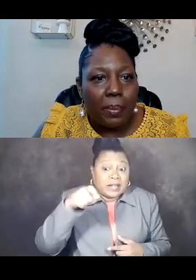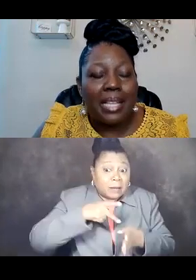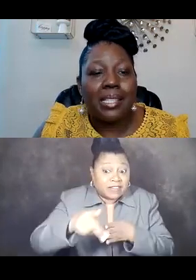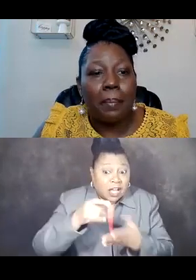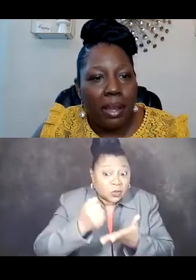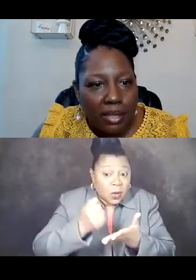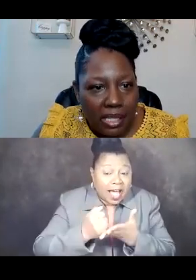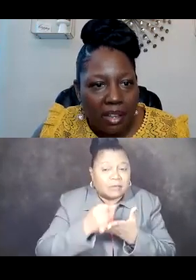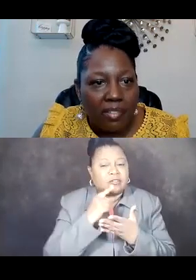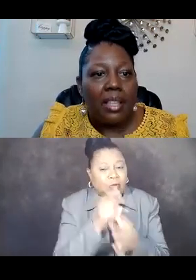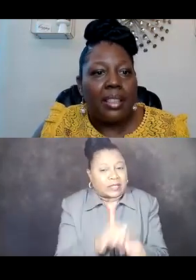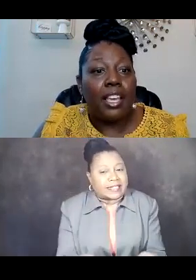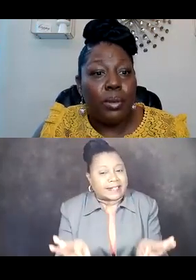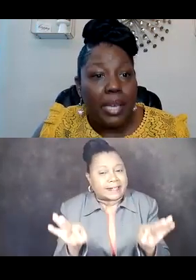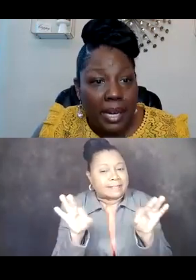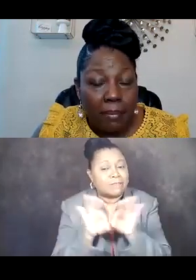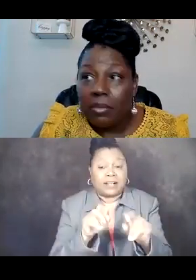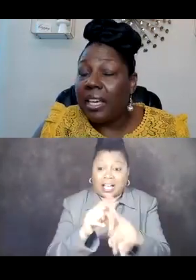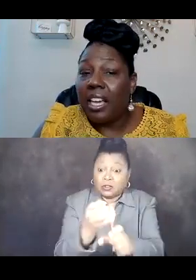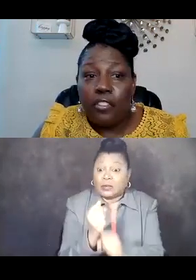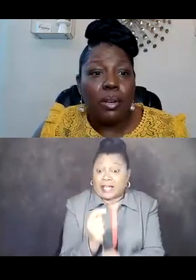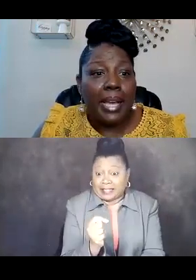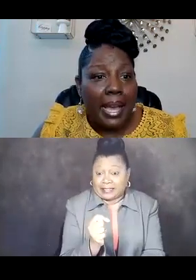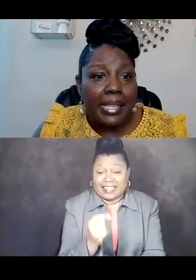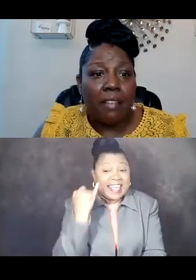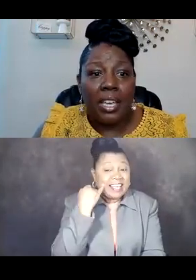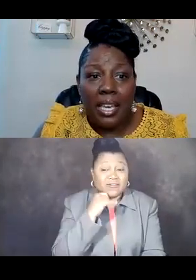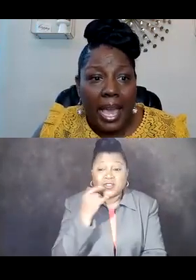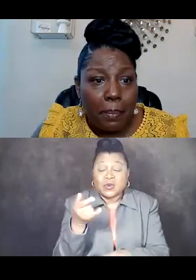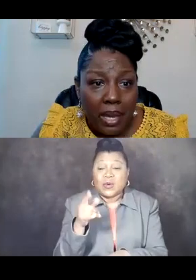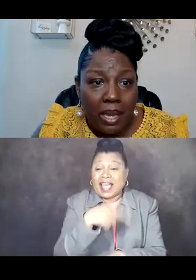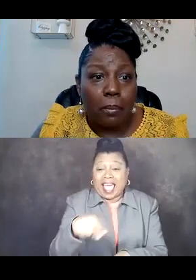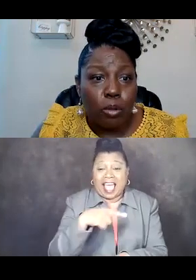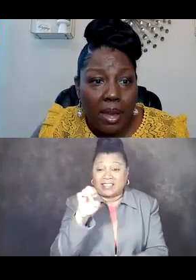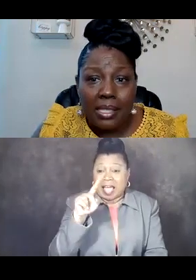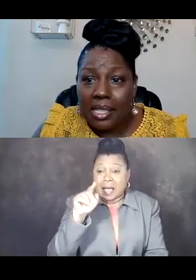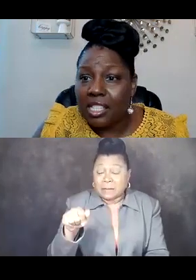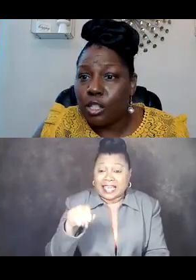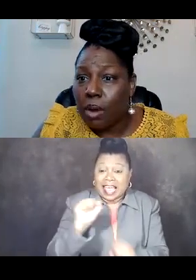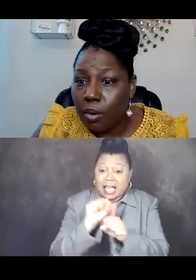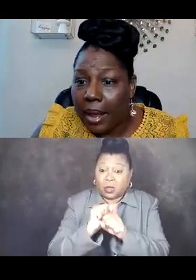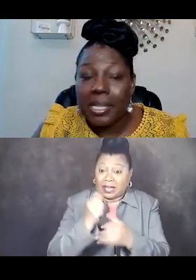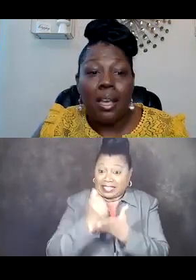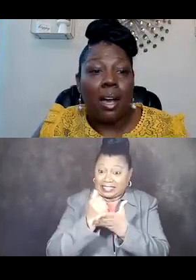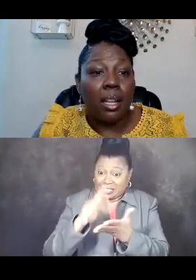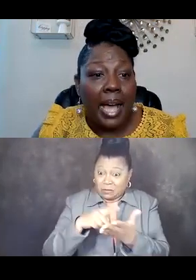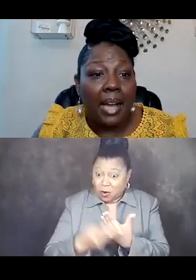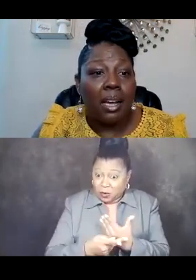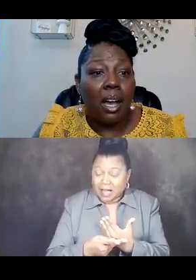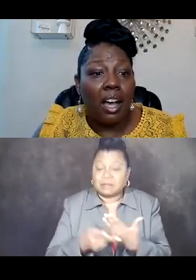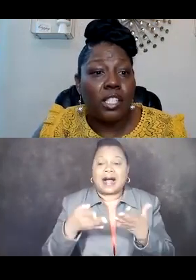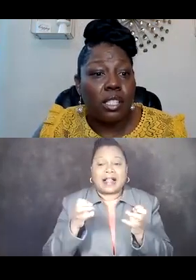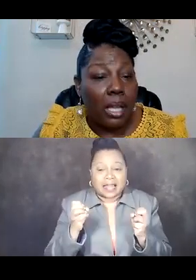professional help, it's imperative that you get it. If you guys have EAP, employee assistance programs, a